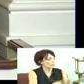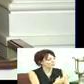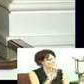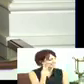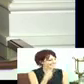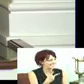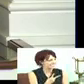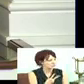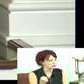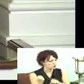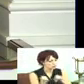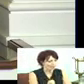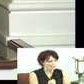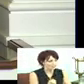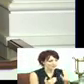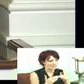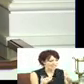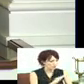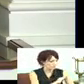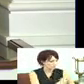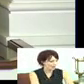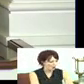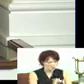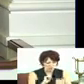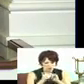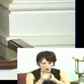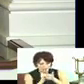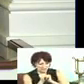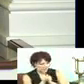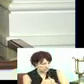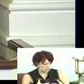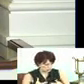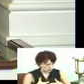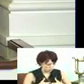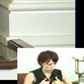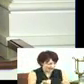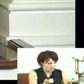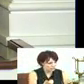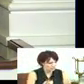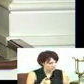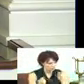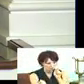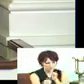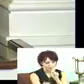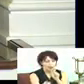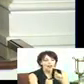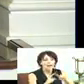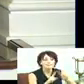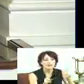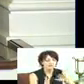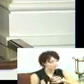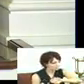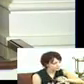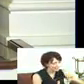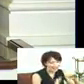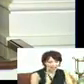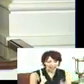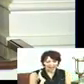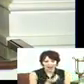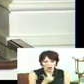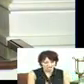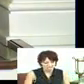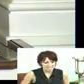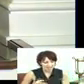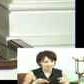wealth and power through competition and aggression and retaliation. But our lifestyle, the way of Jesus